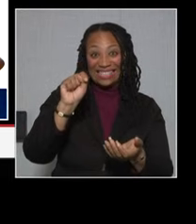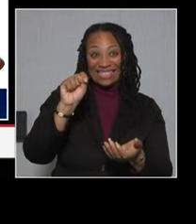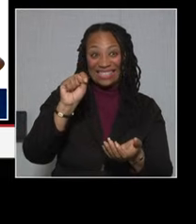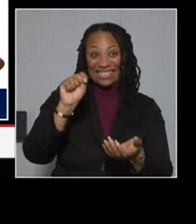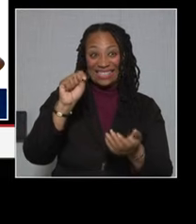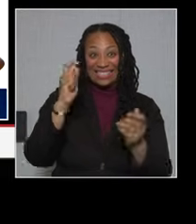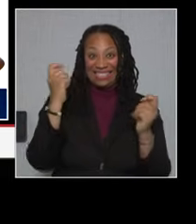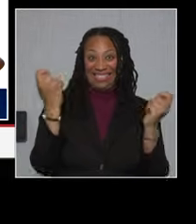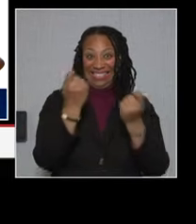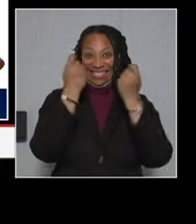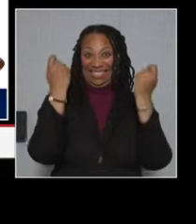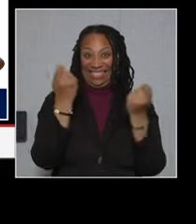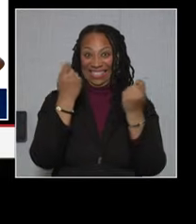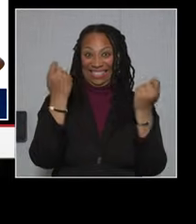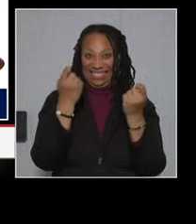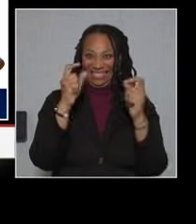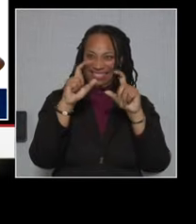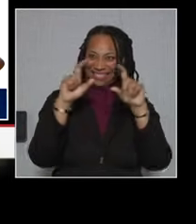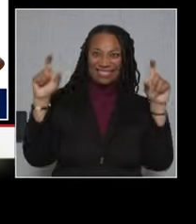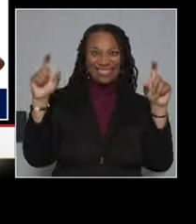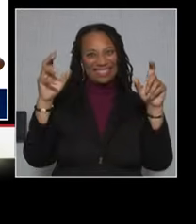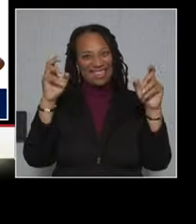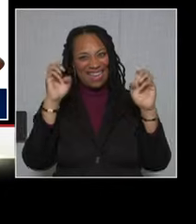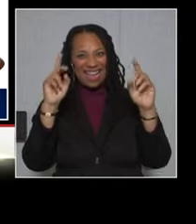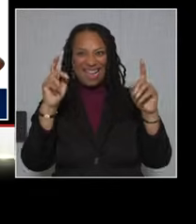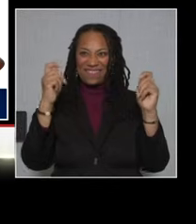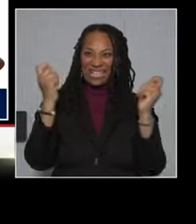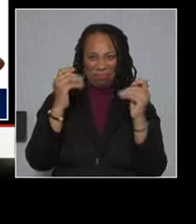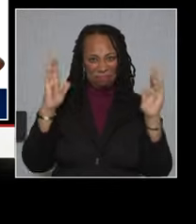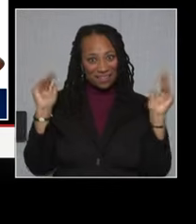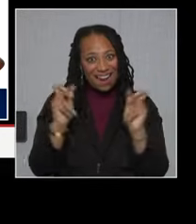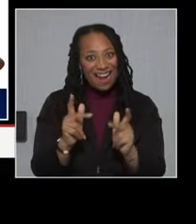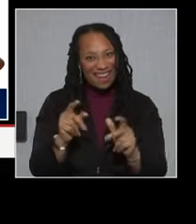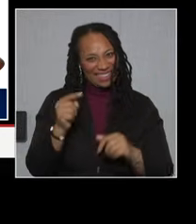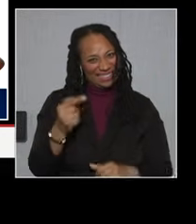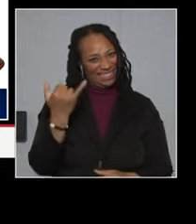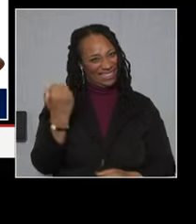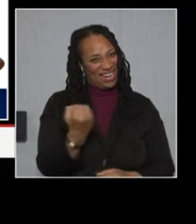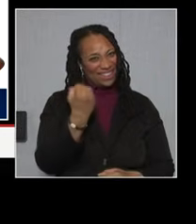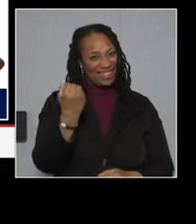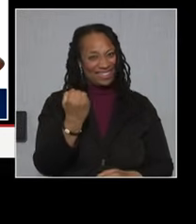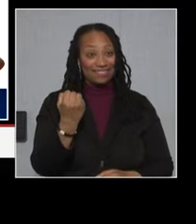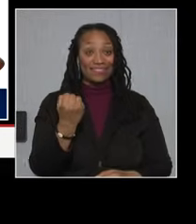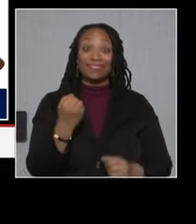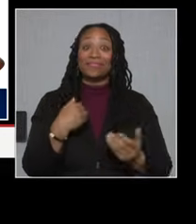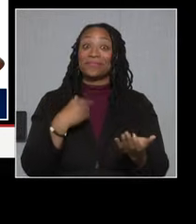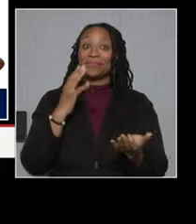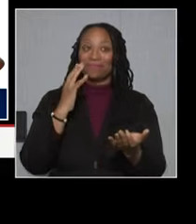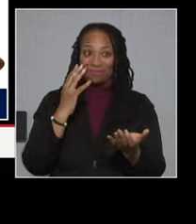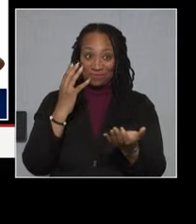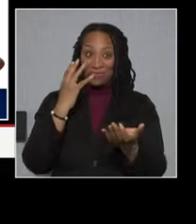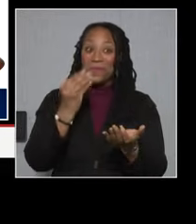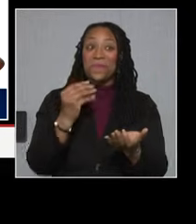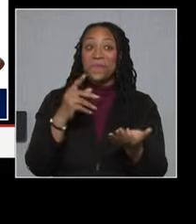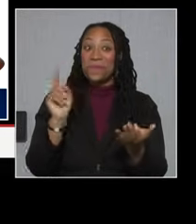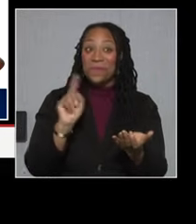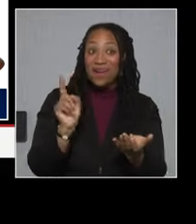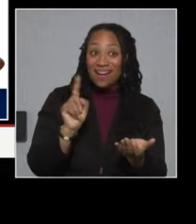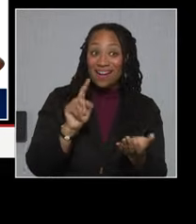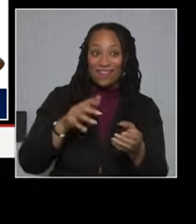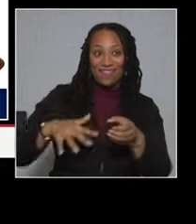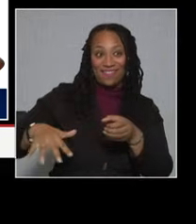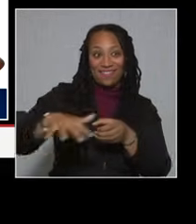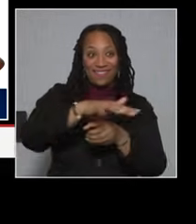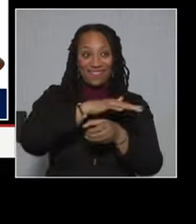2026-27 school year. We're going to be at Kraken Courts and Skate in Ward 5, the big space